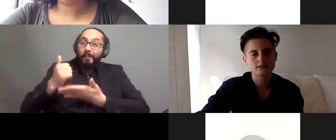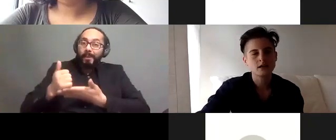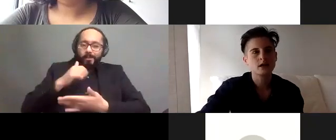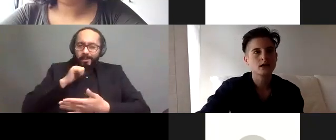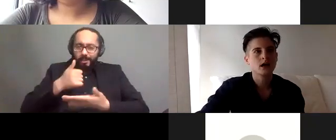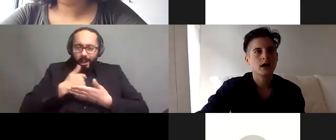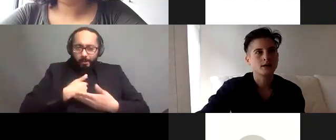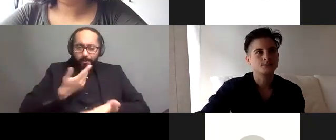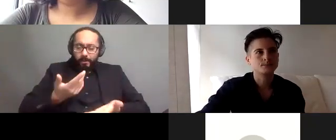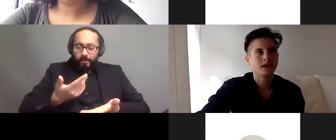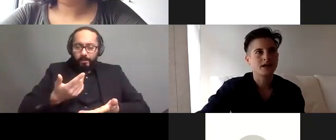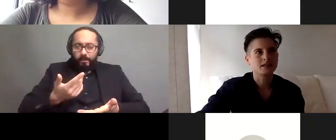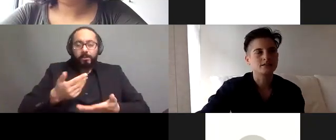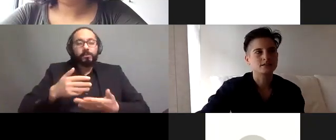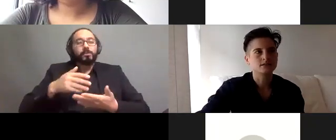ways.